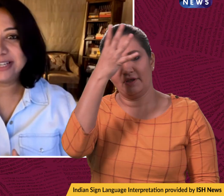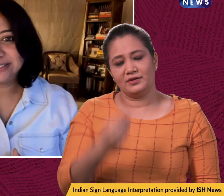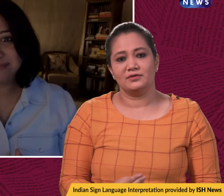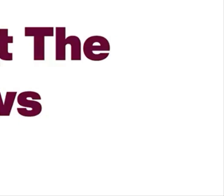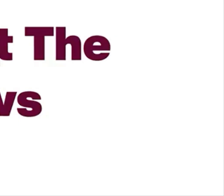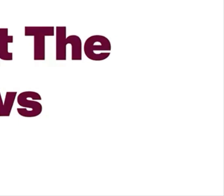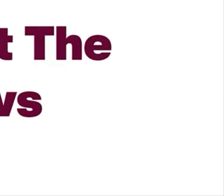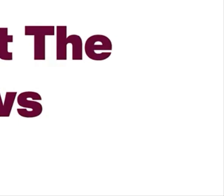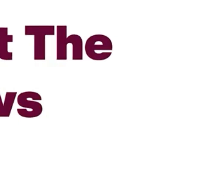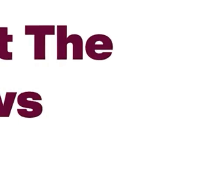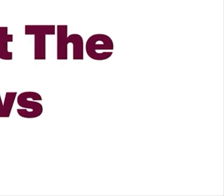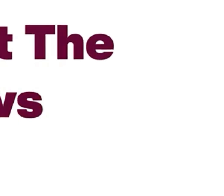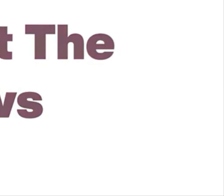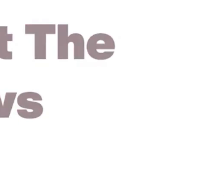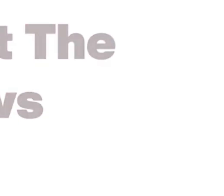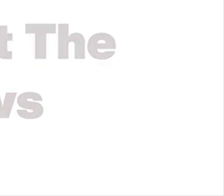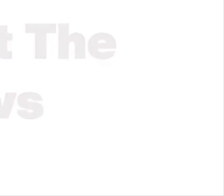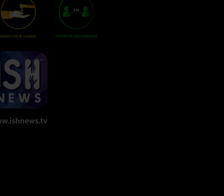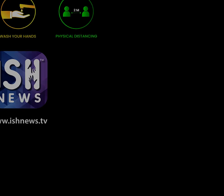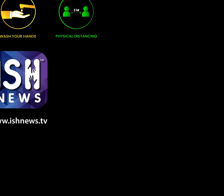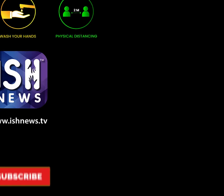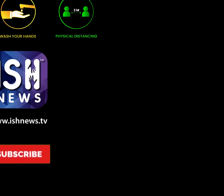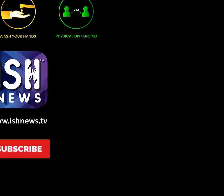Good night. Good night. Good night.